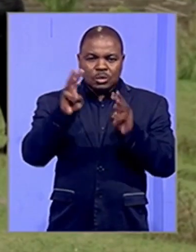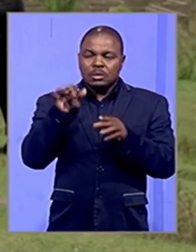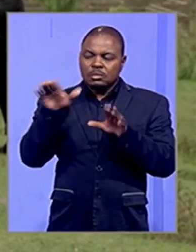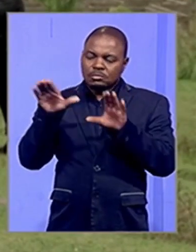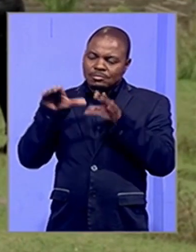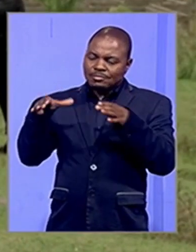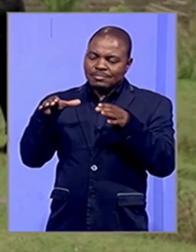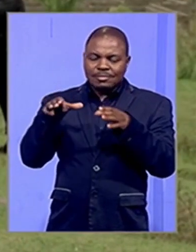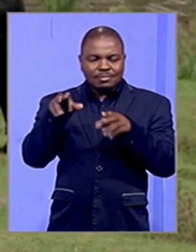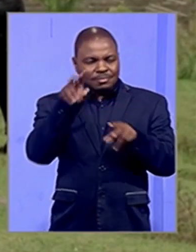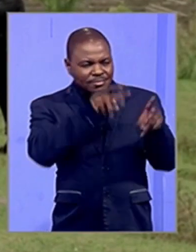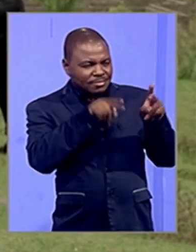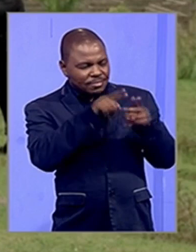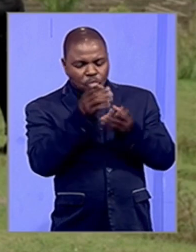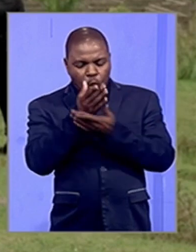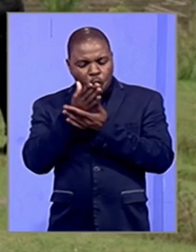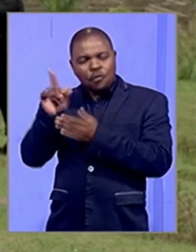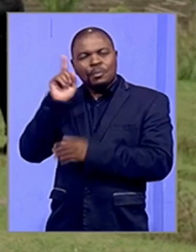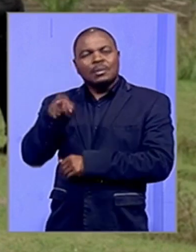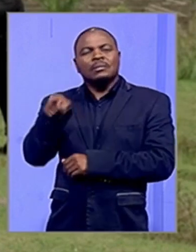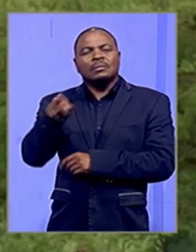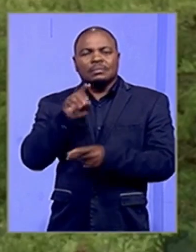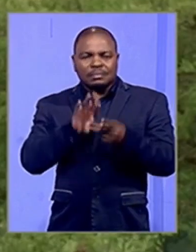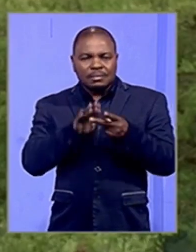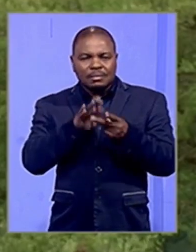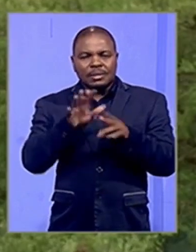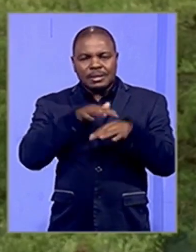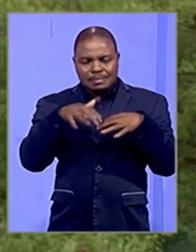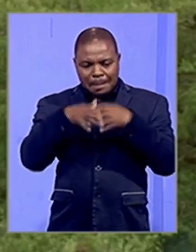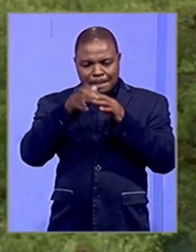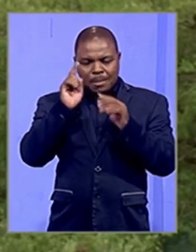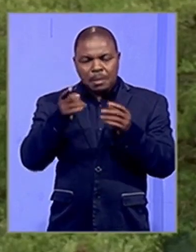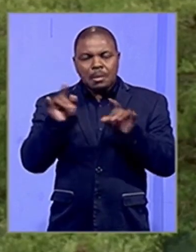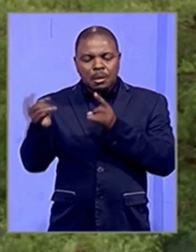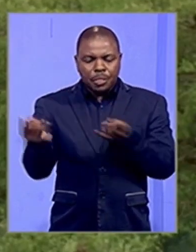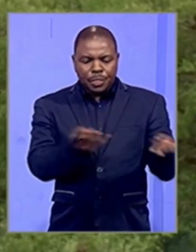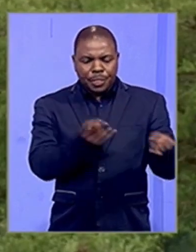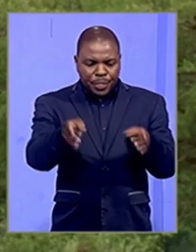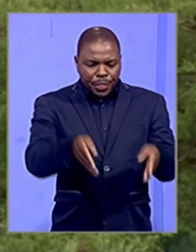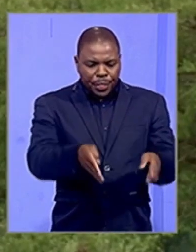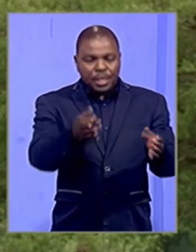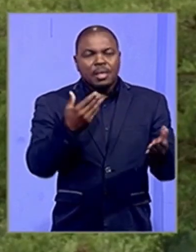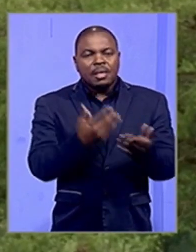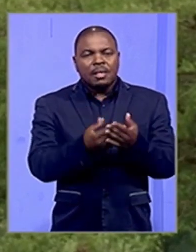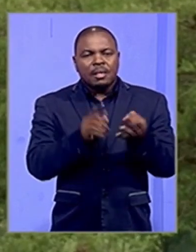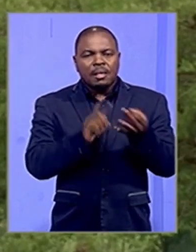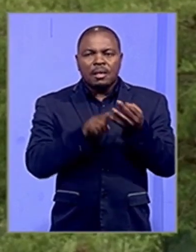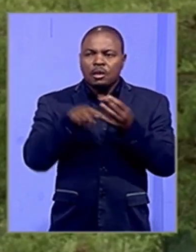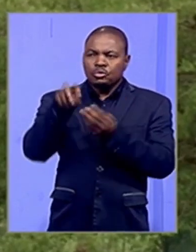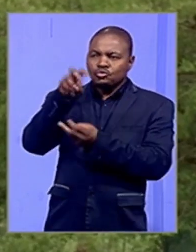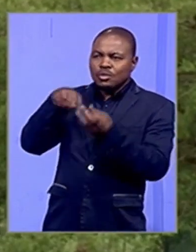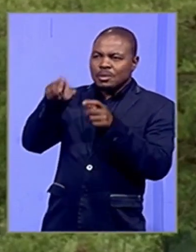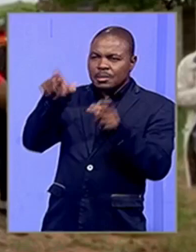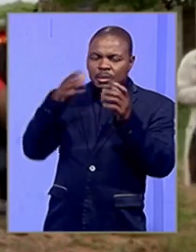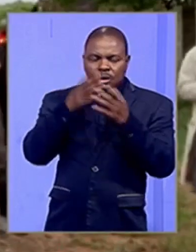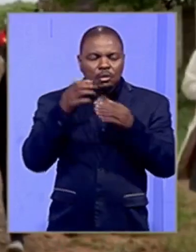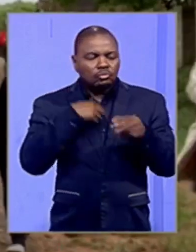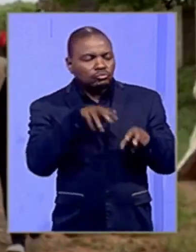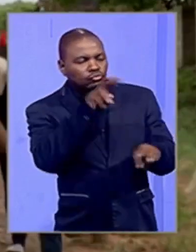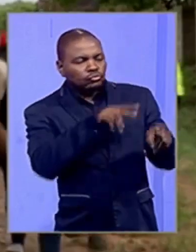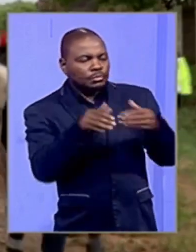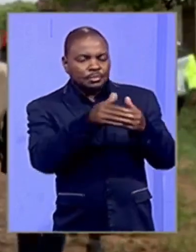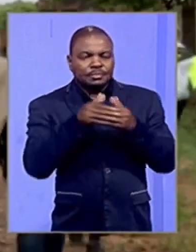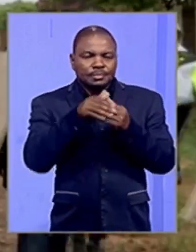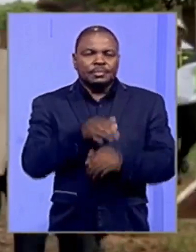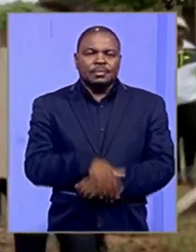Numbi se tlosiwe. Gape ba batla gore go tlhomiwe mafelo ao baagi ba ka rekisetsang mo go ona le go tlhokomela baeng fa thoko ga mmila ono.